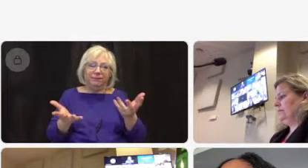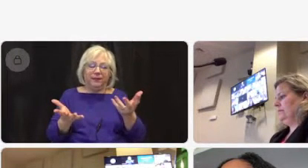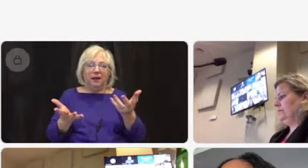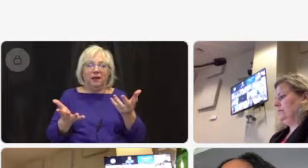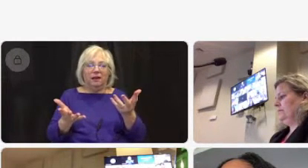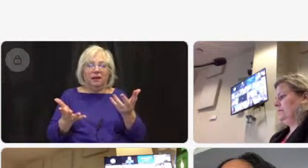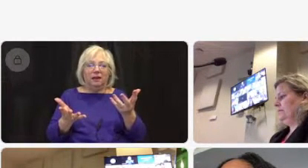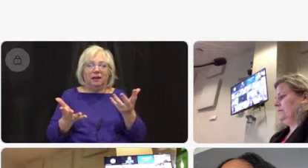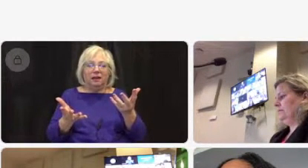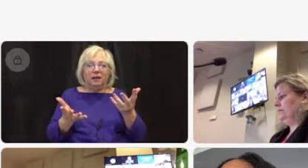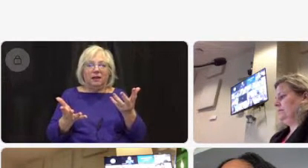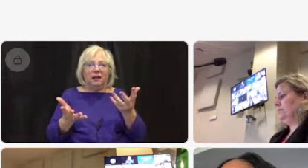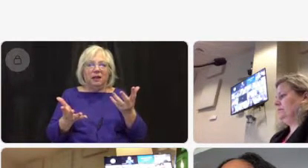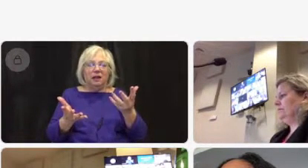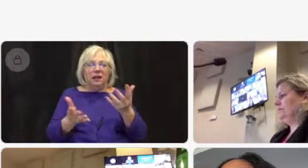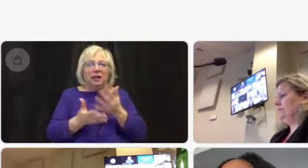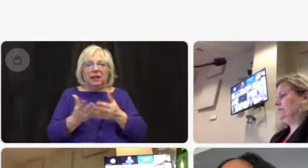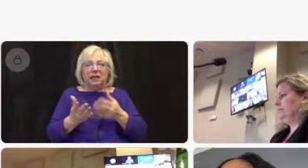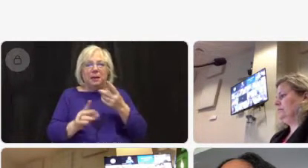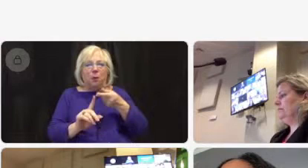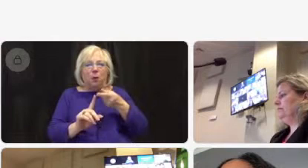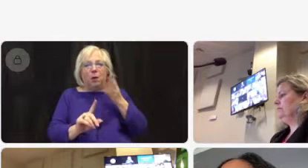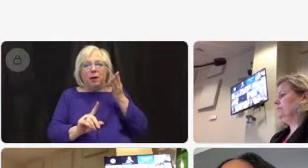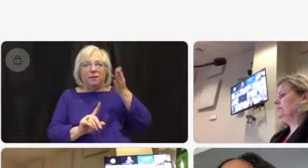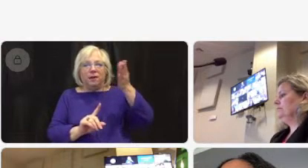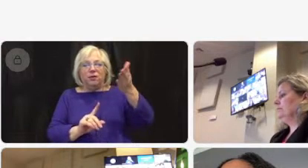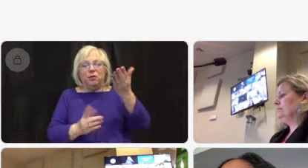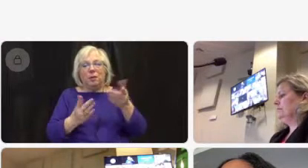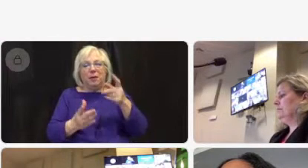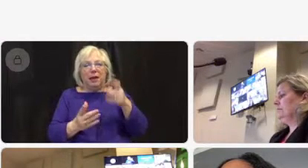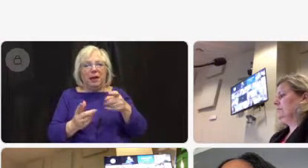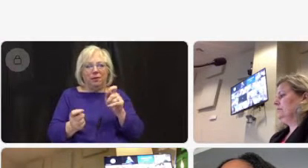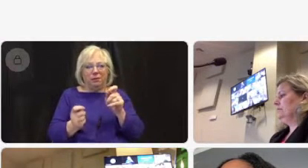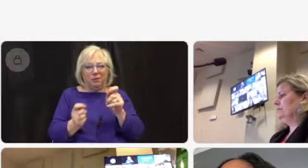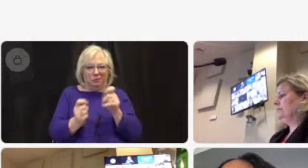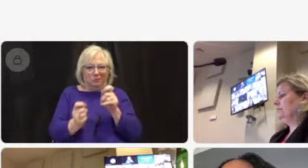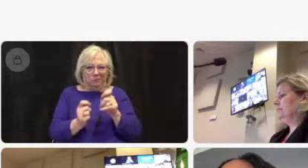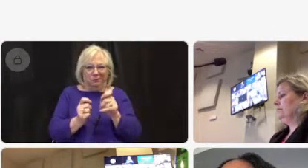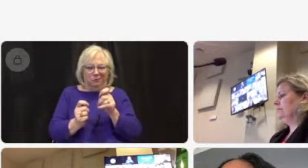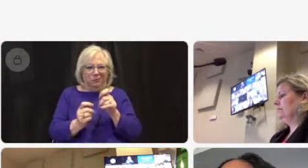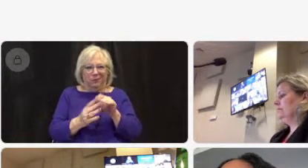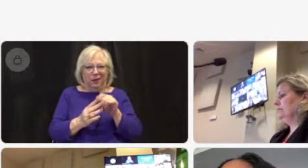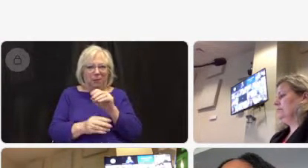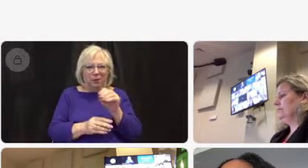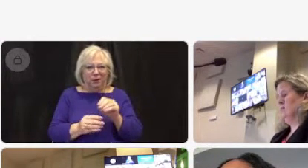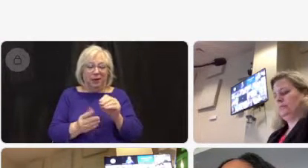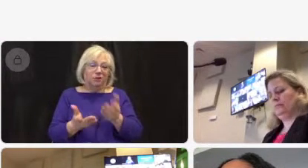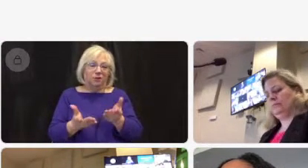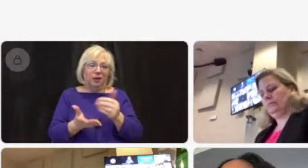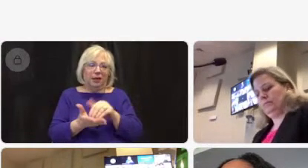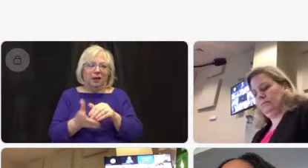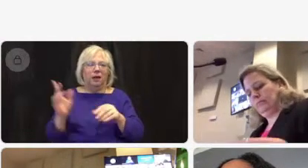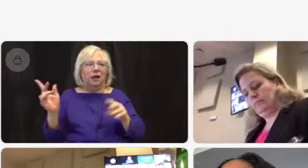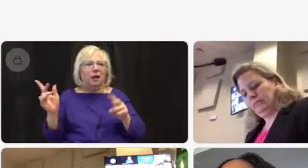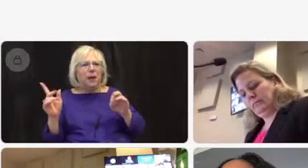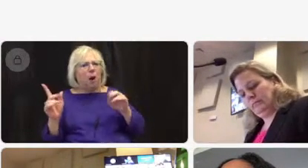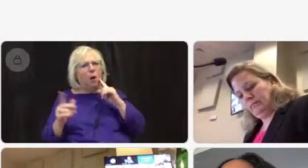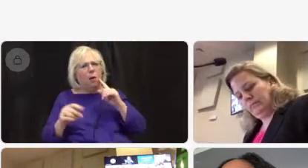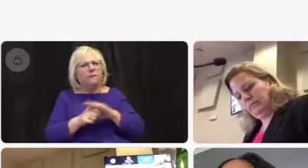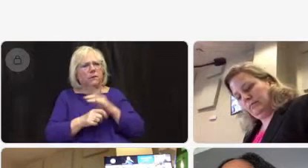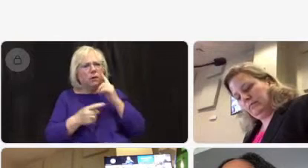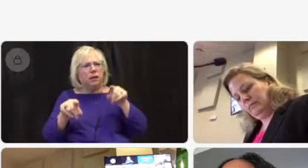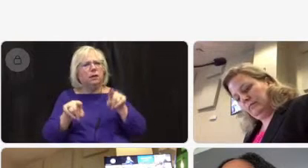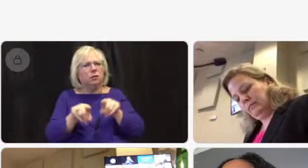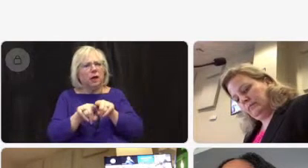go forward, at some point in the future, we may have to rejigger that percentage. So. No, and I totally agree with you, and